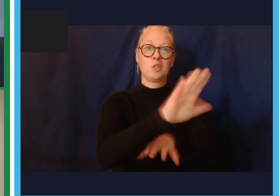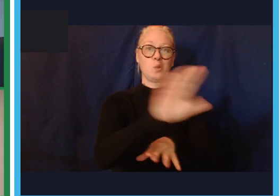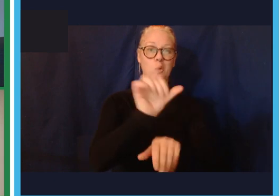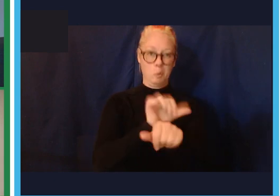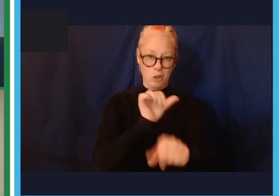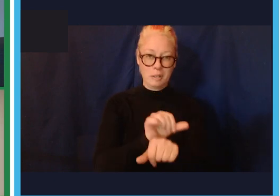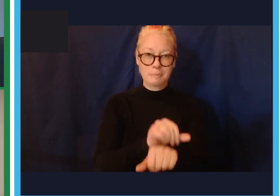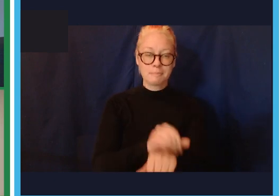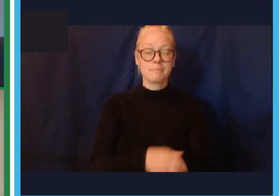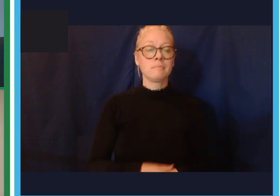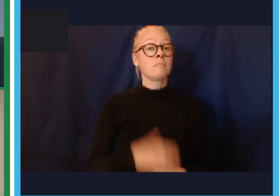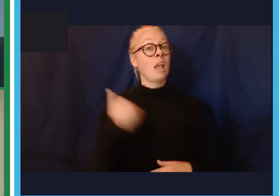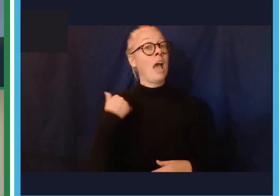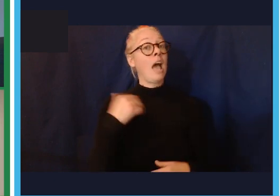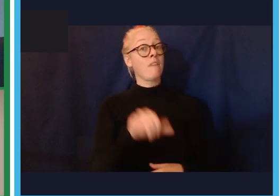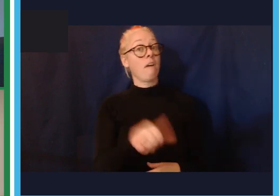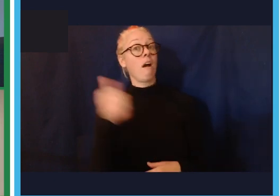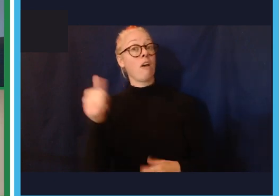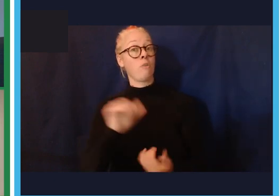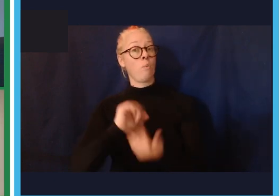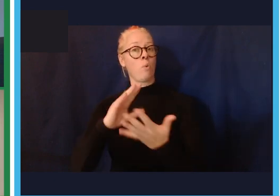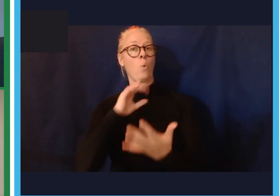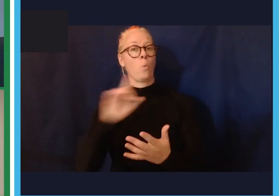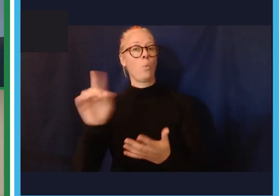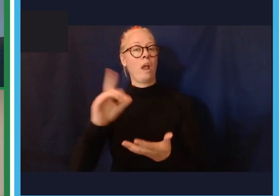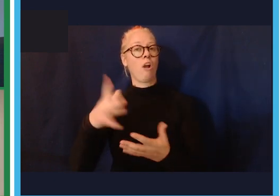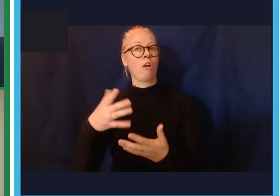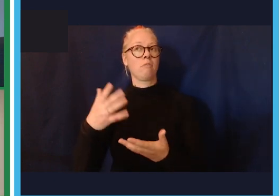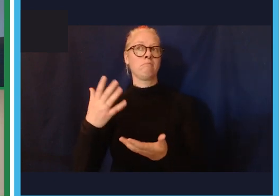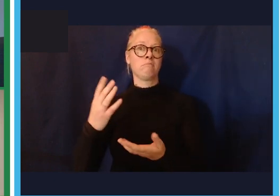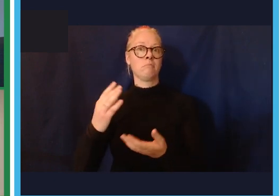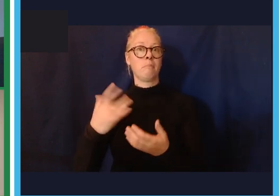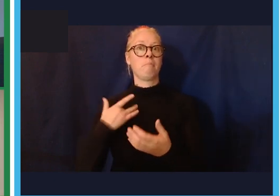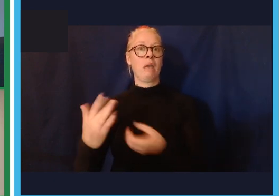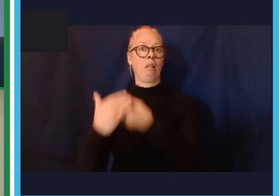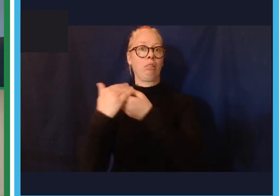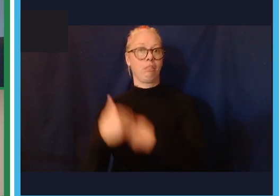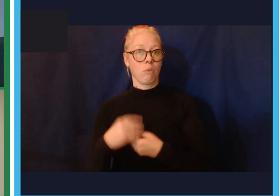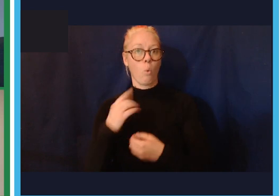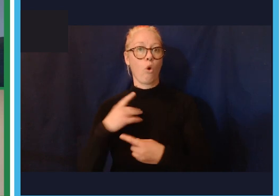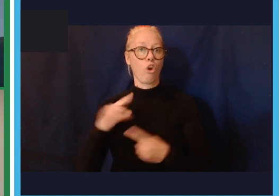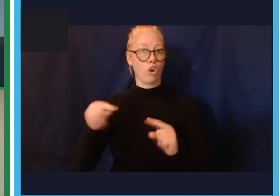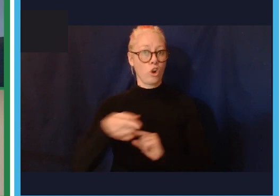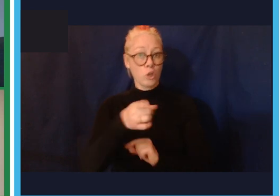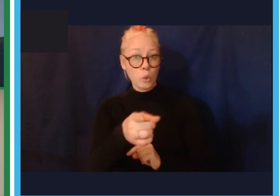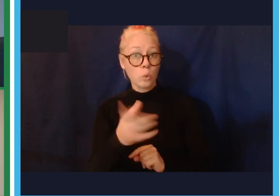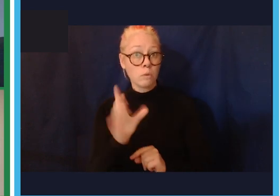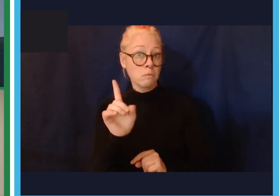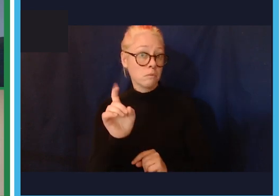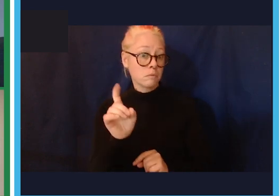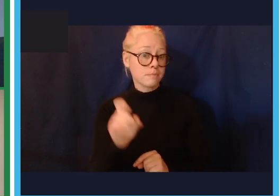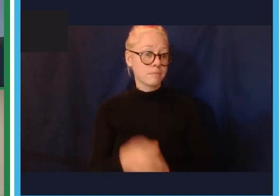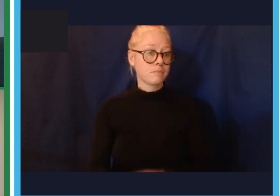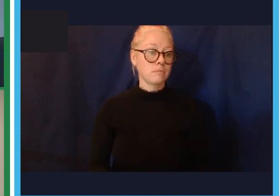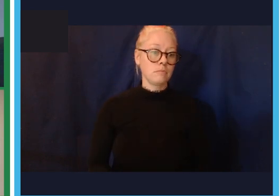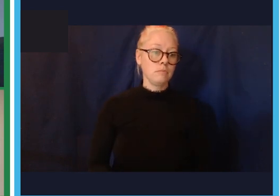As a writer, I think it's hard for me to say that if it has, that I've known about it.